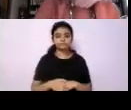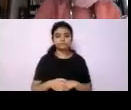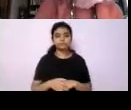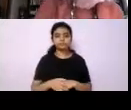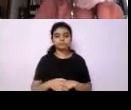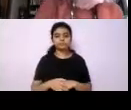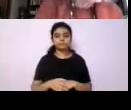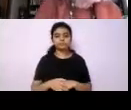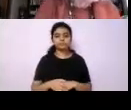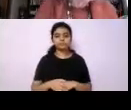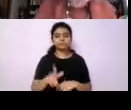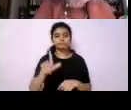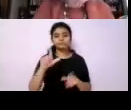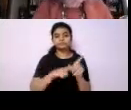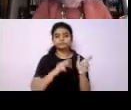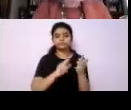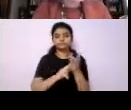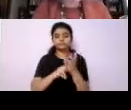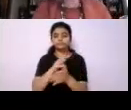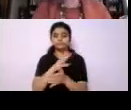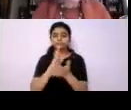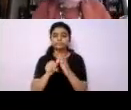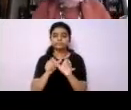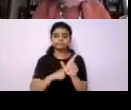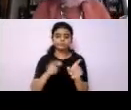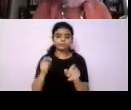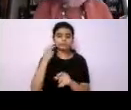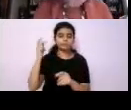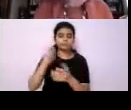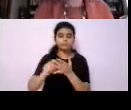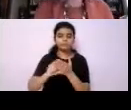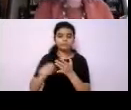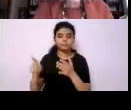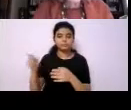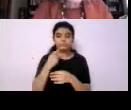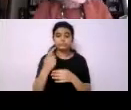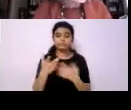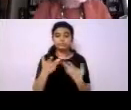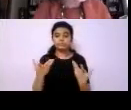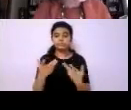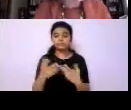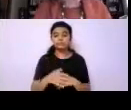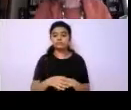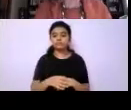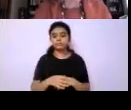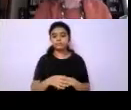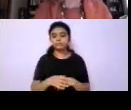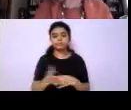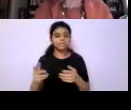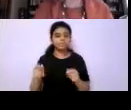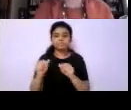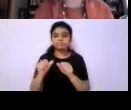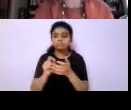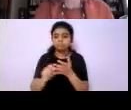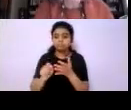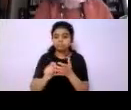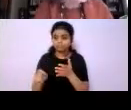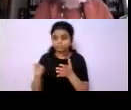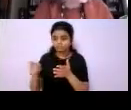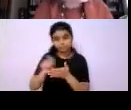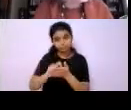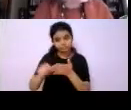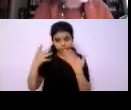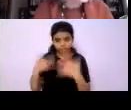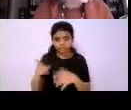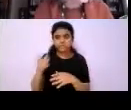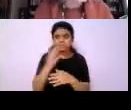Lynn May Rivas speaks of the carer needing to turn over the authorship of her work to the